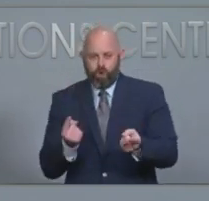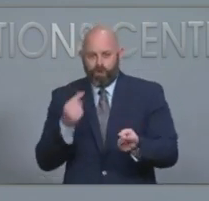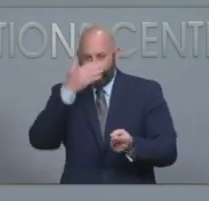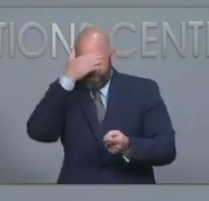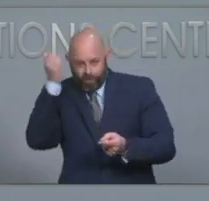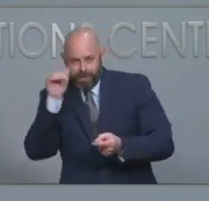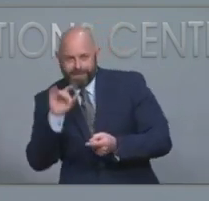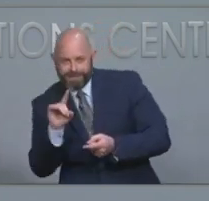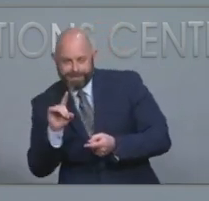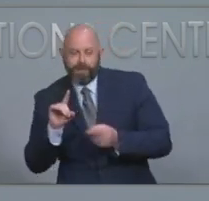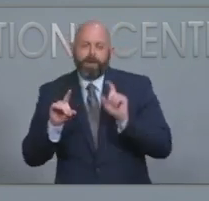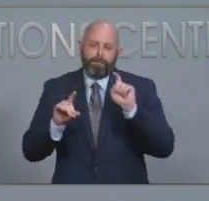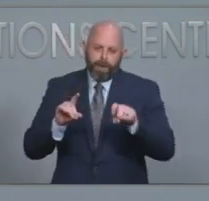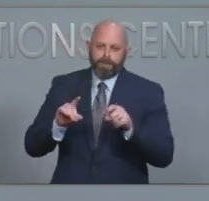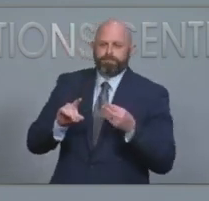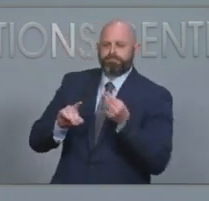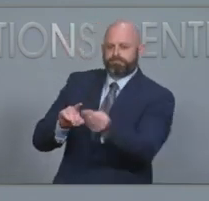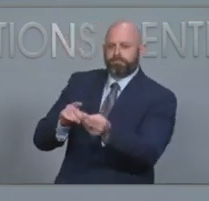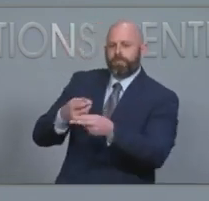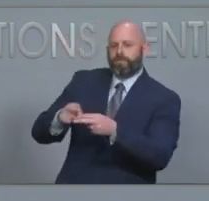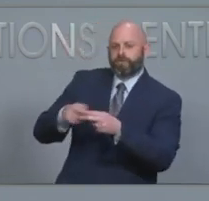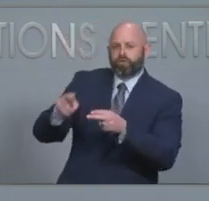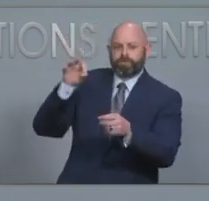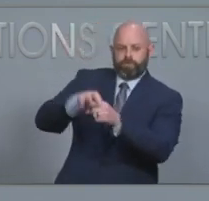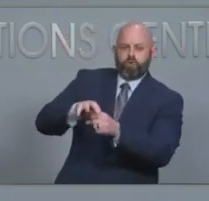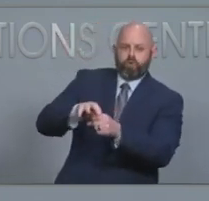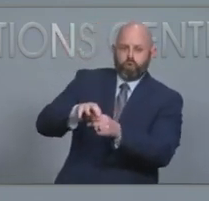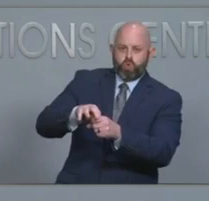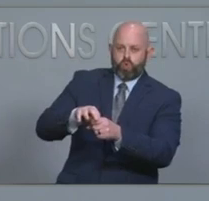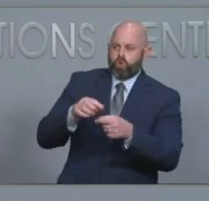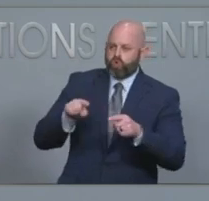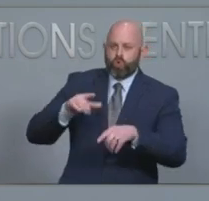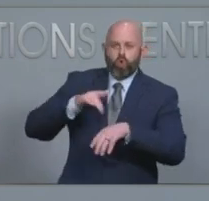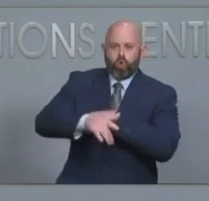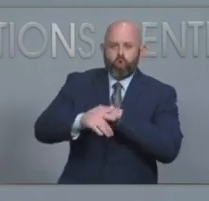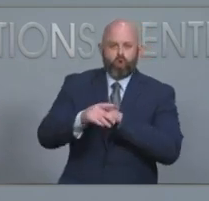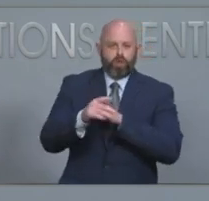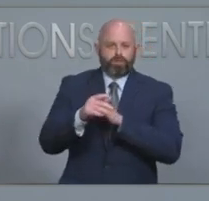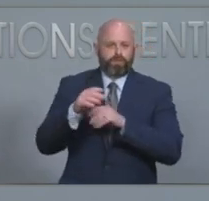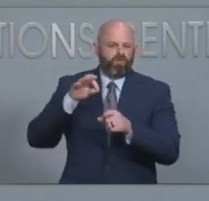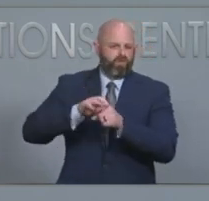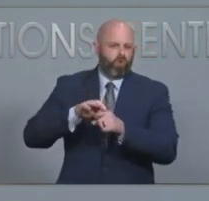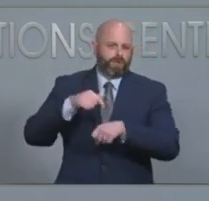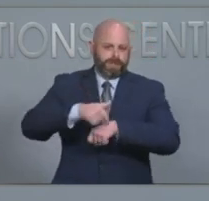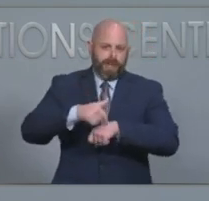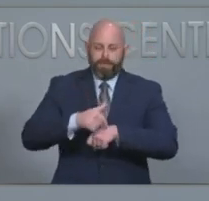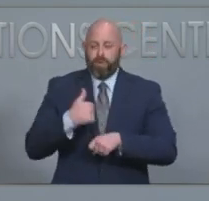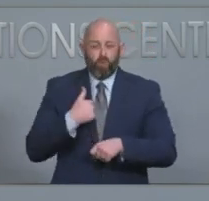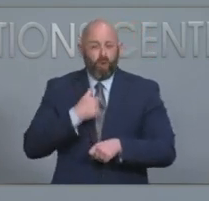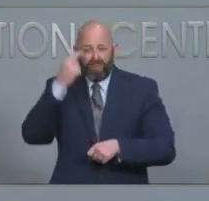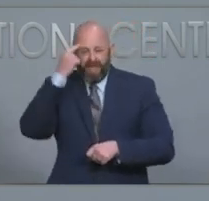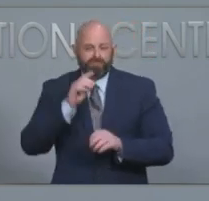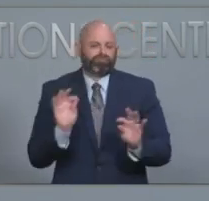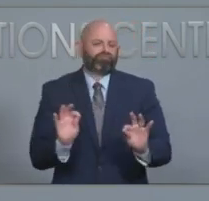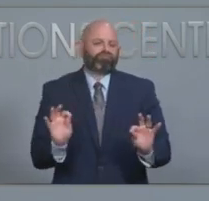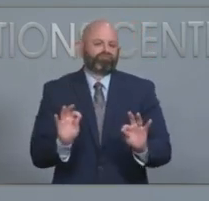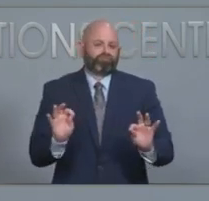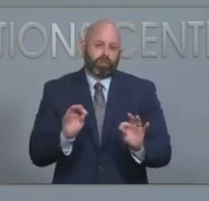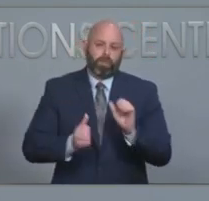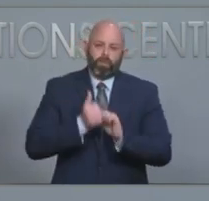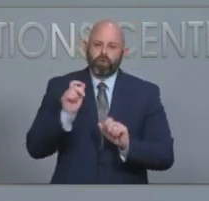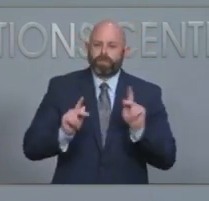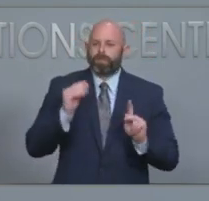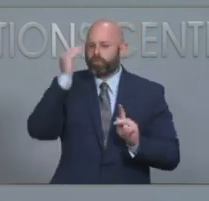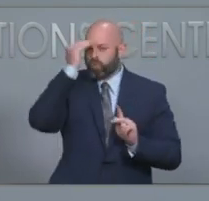voted a provisional ballot during the early voting period, seems to indicate this is a very small situation